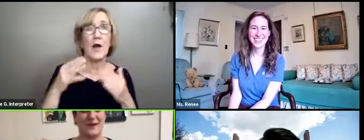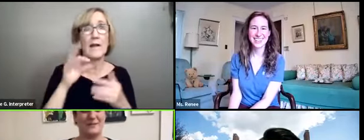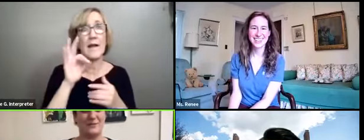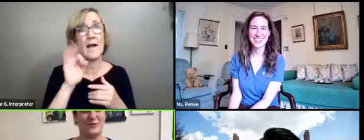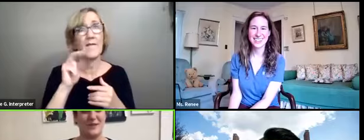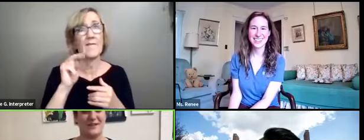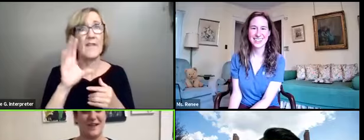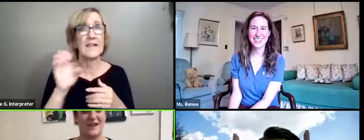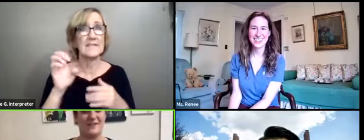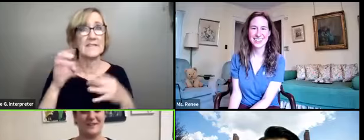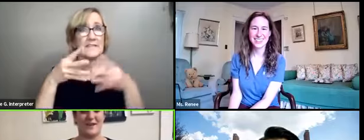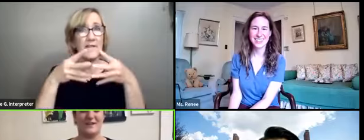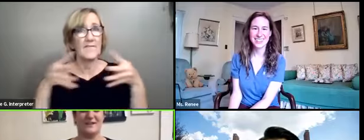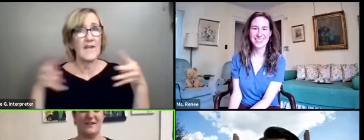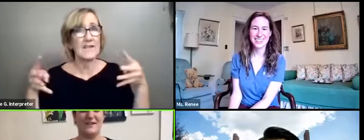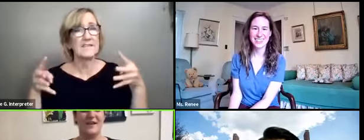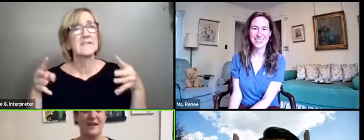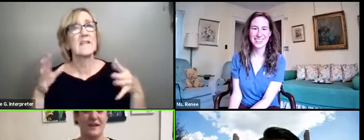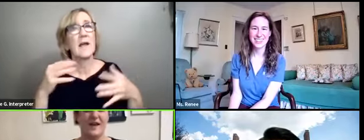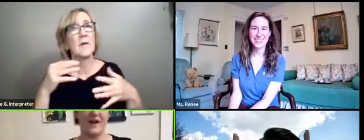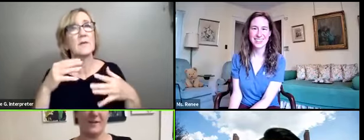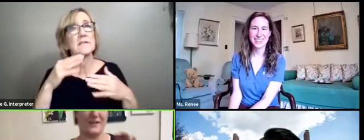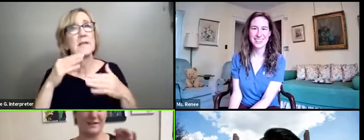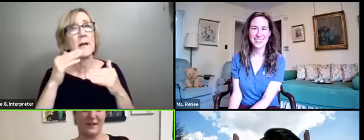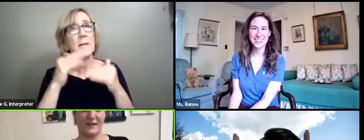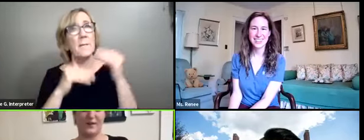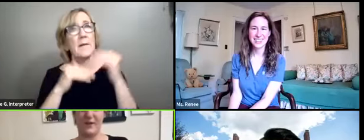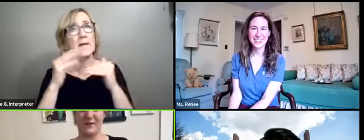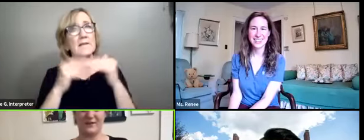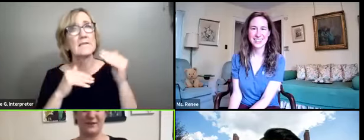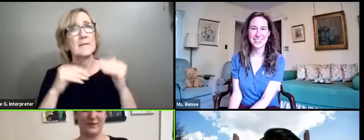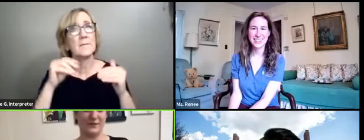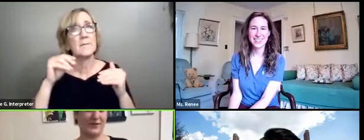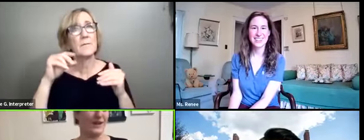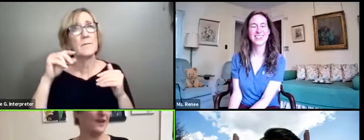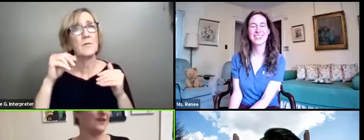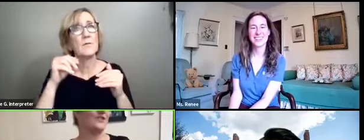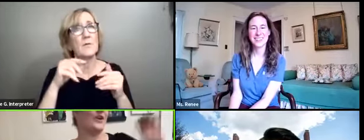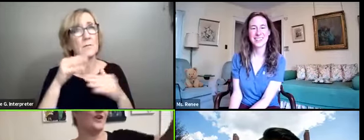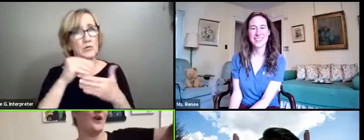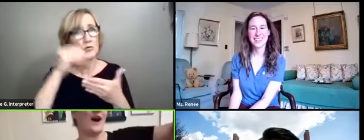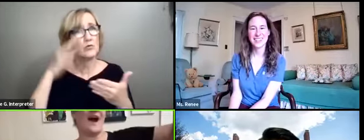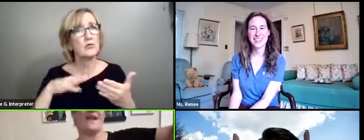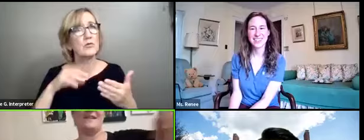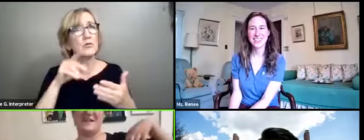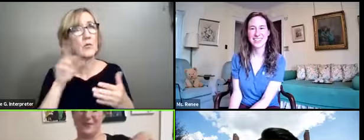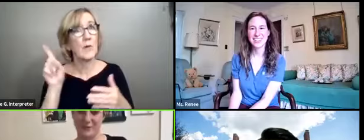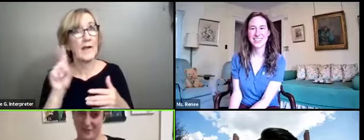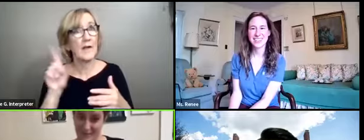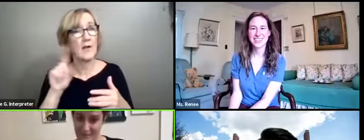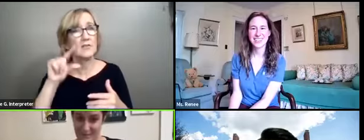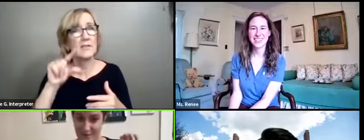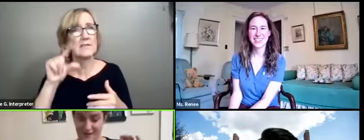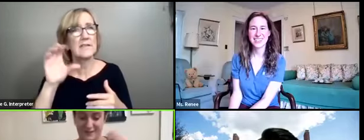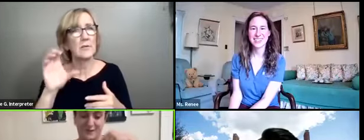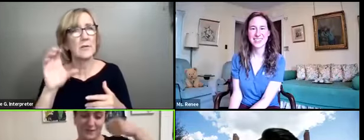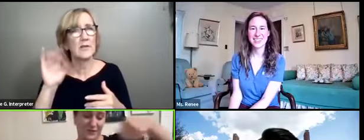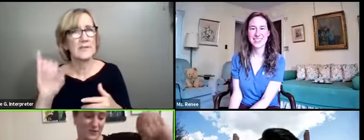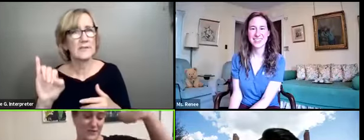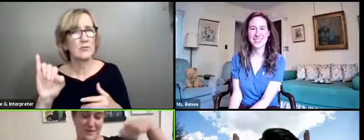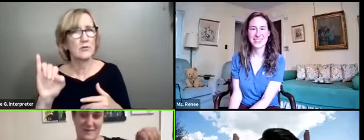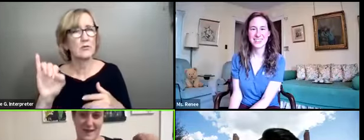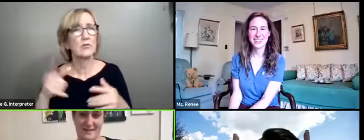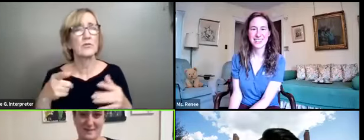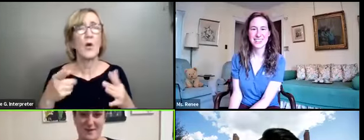built by some students at the Genesee Career Institute. So I did a few things before I start with